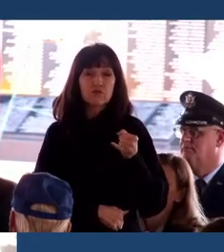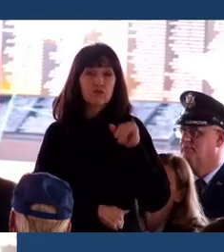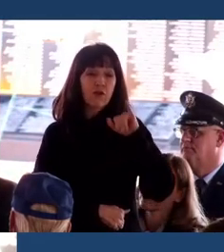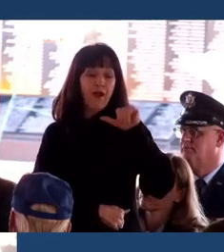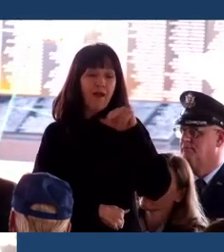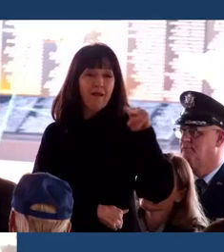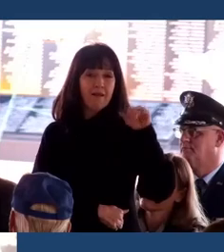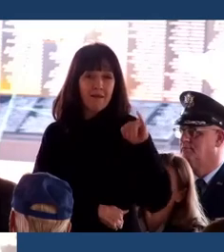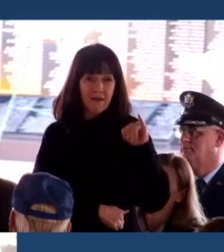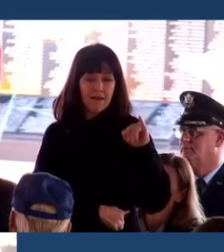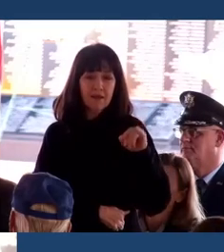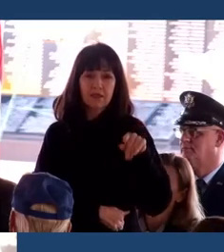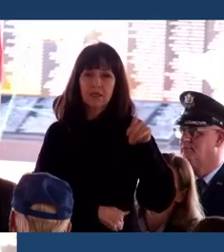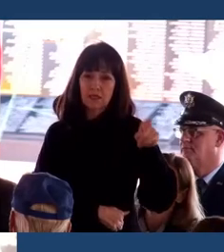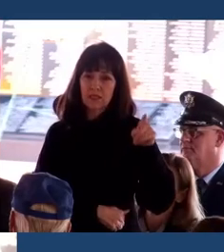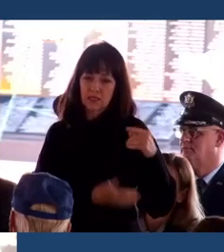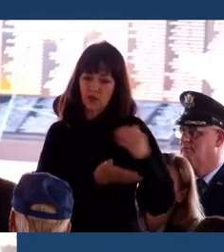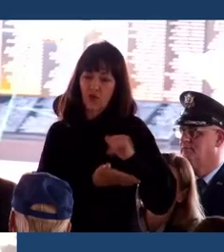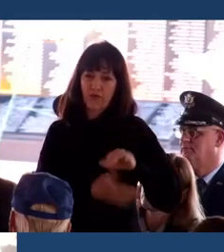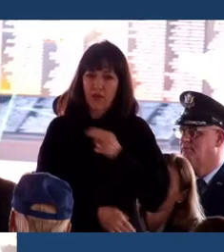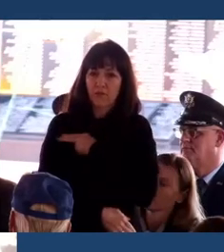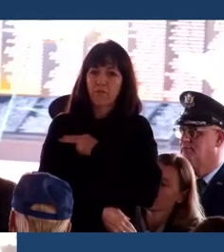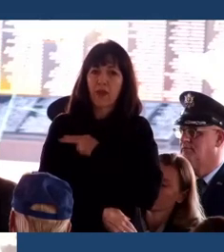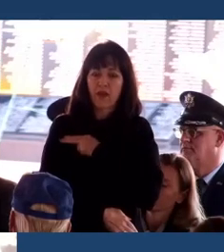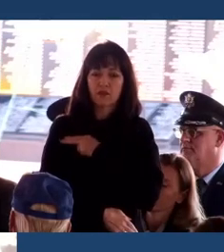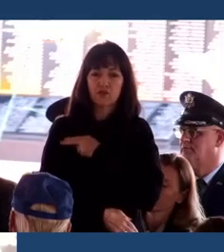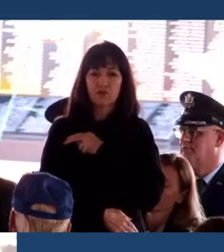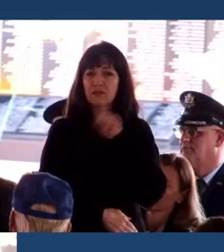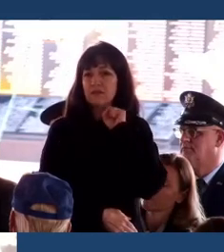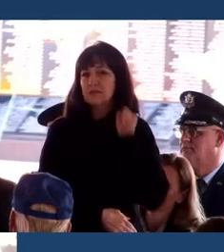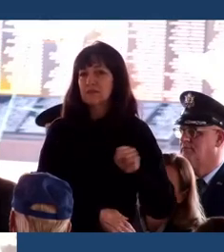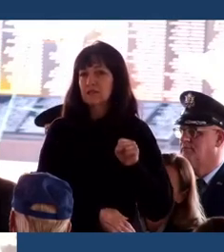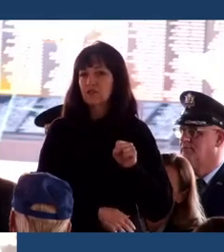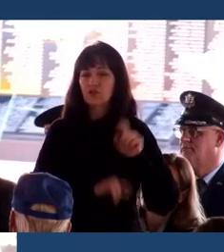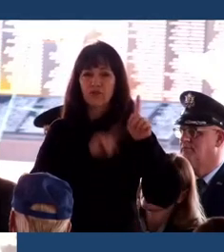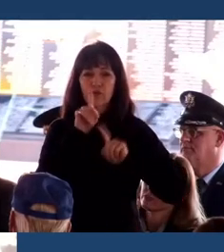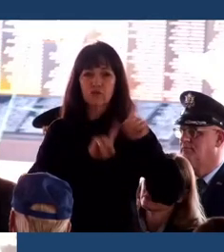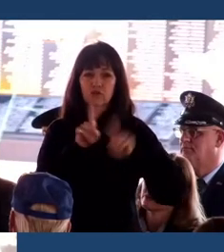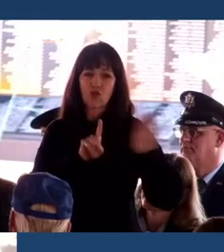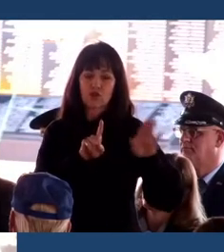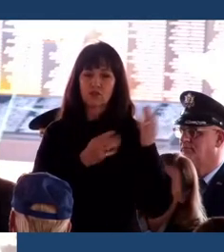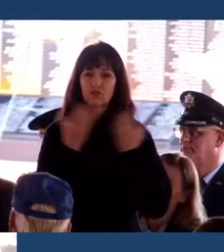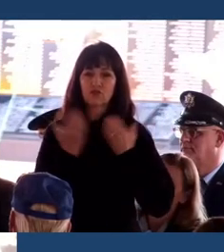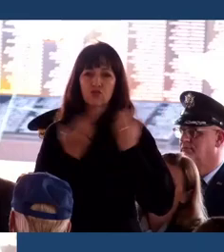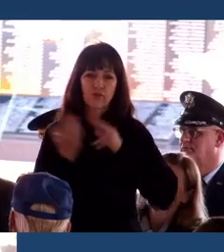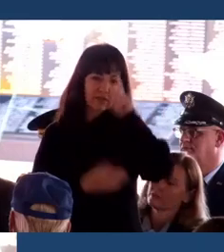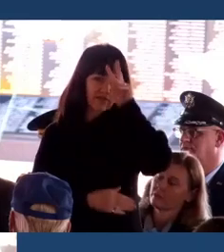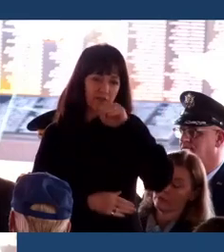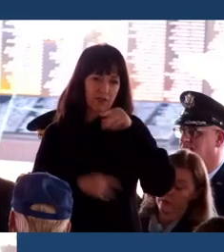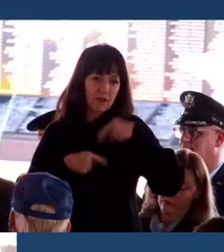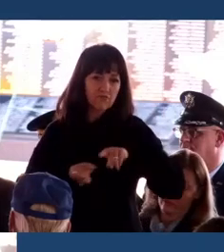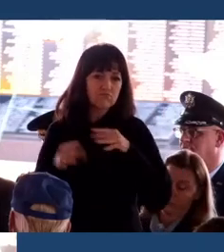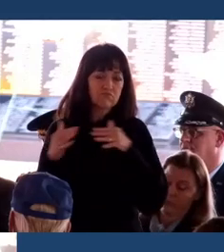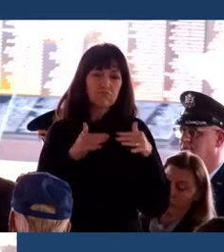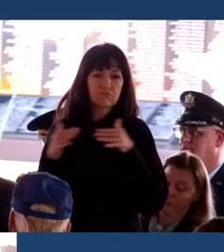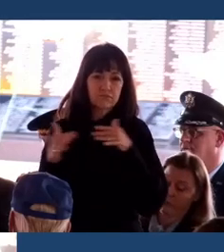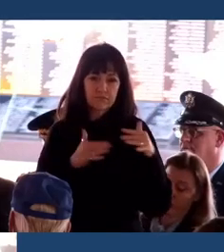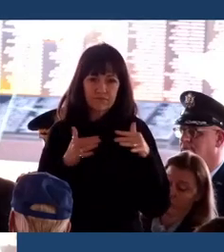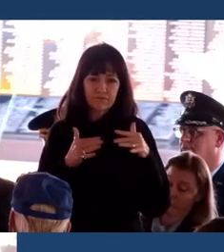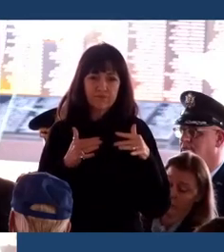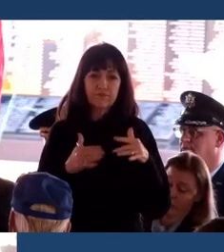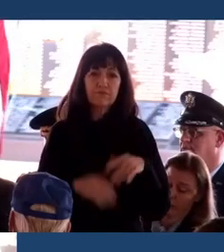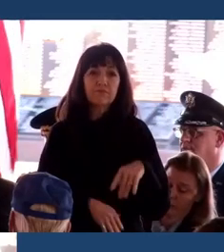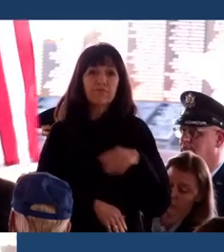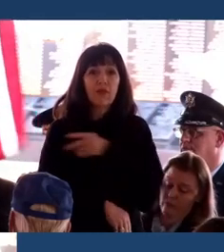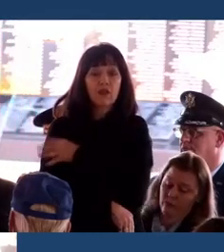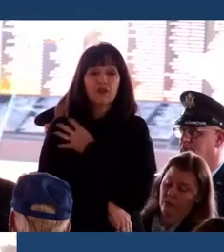who earned the Combat Infantry Badge and Silver Star for his service in Vietnam, and Brigadier General retired